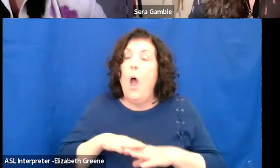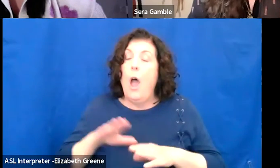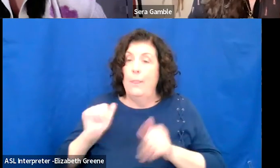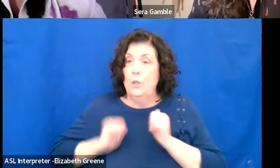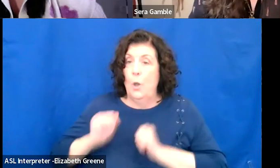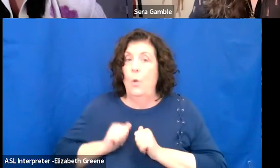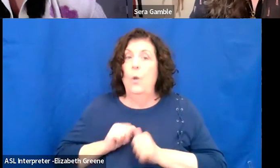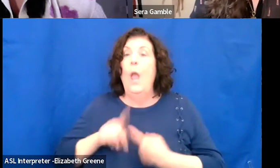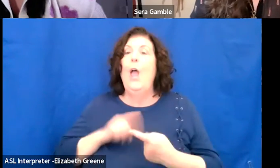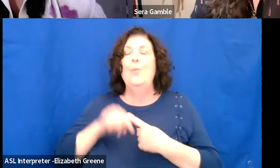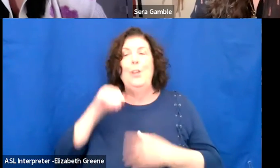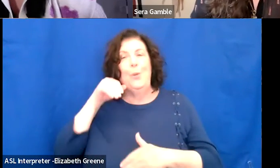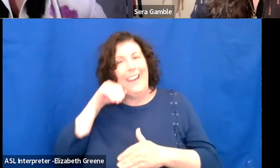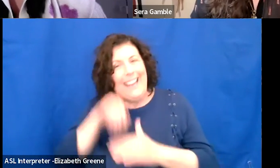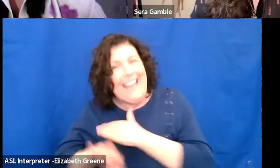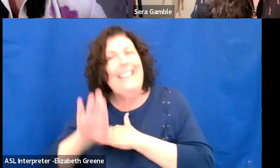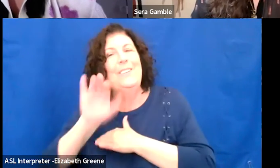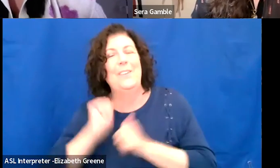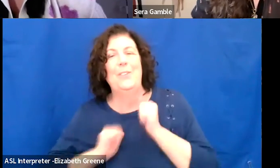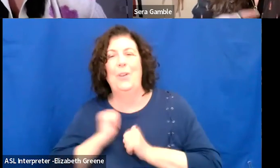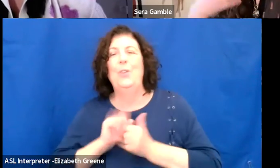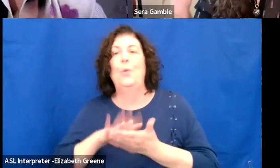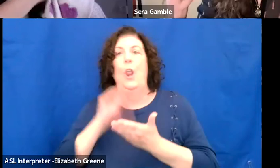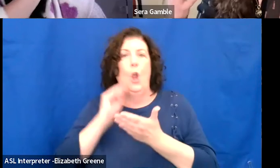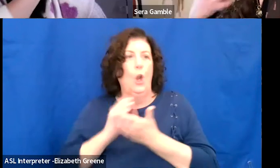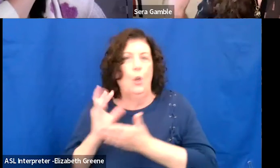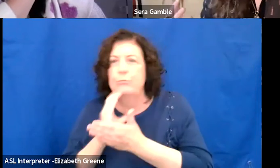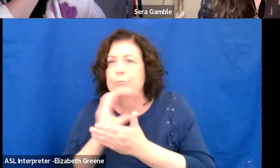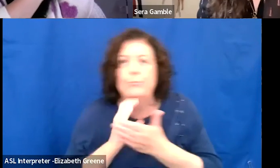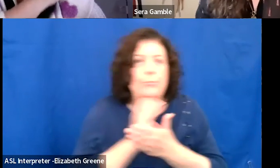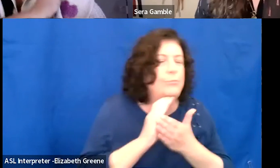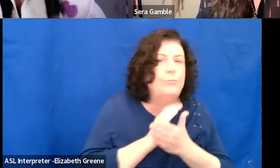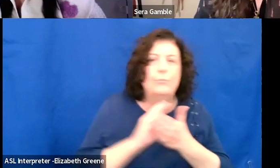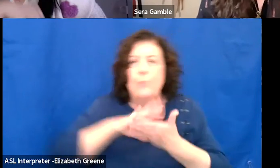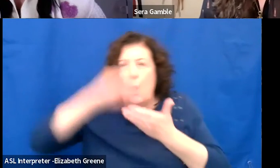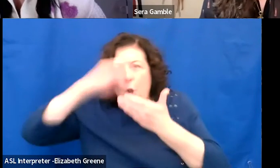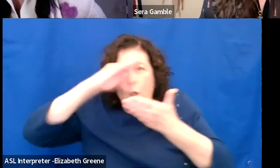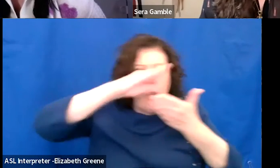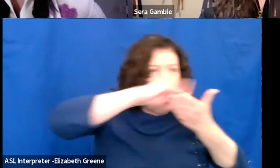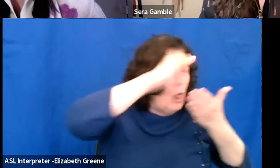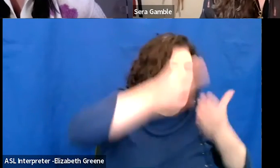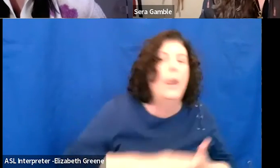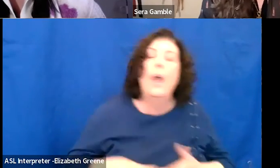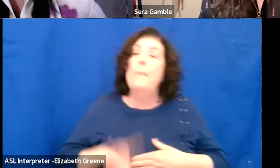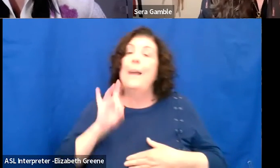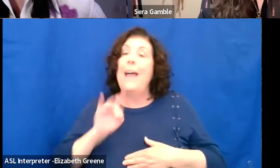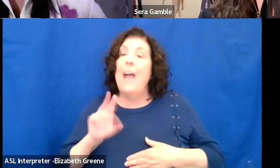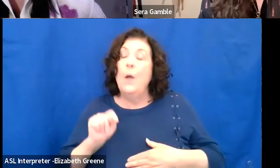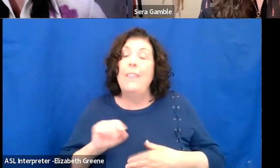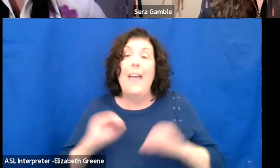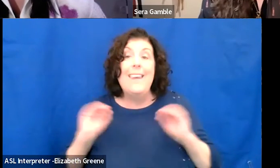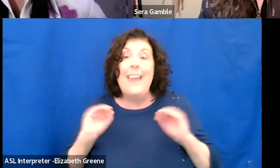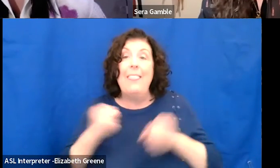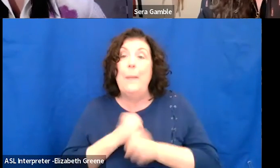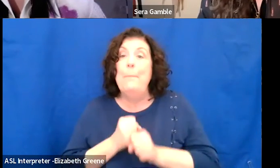once you're in there, you can learn that stuff. And that's right. You find out, like I found out that nothing makes me happier